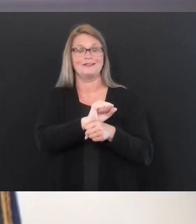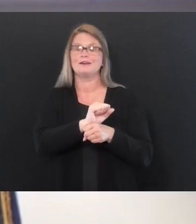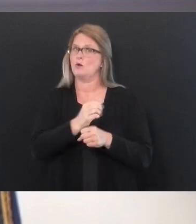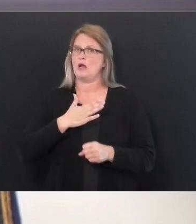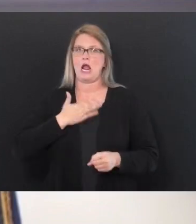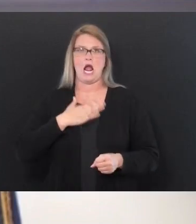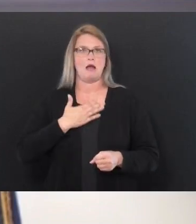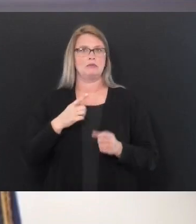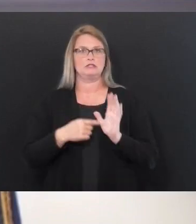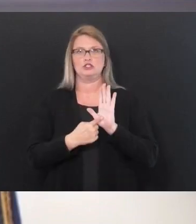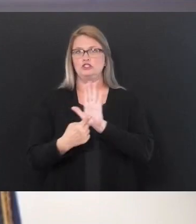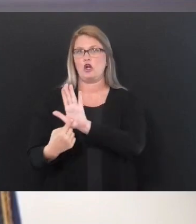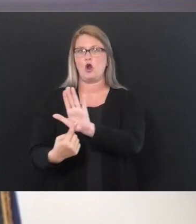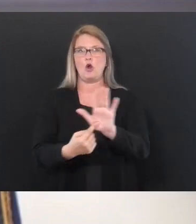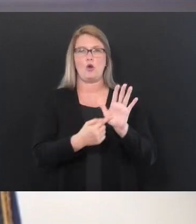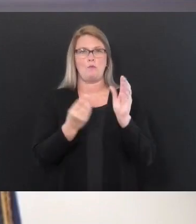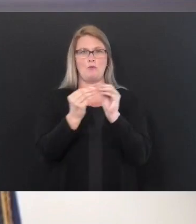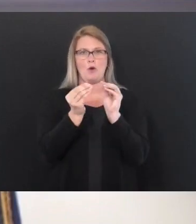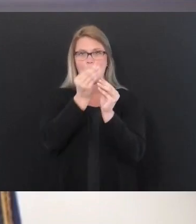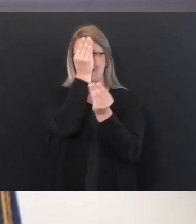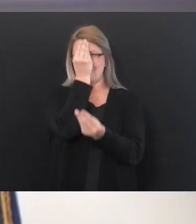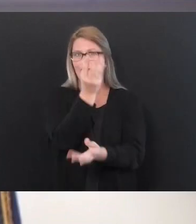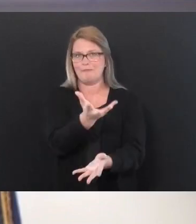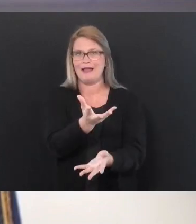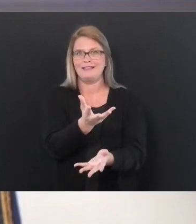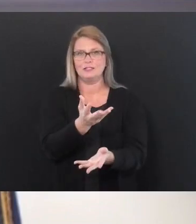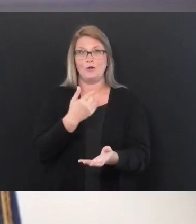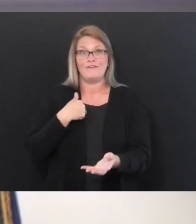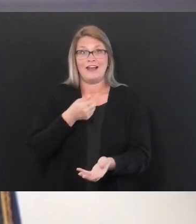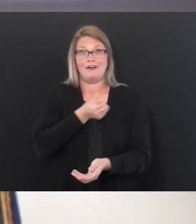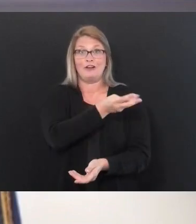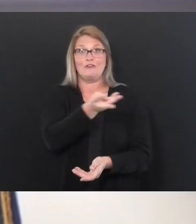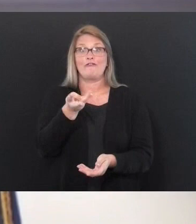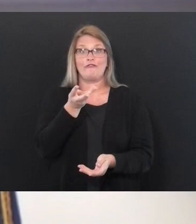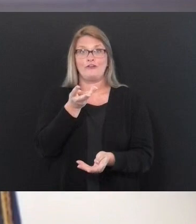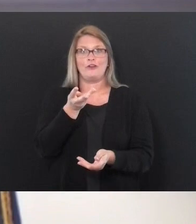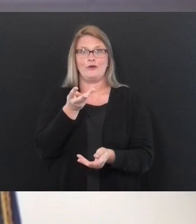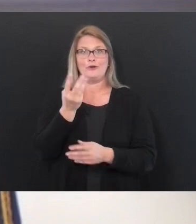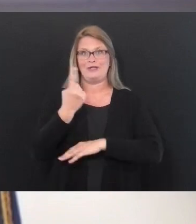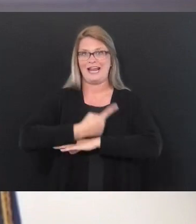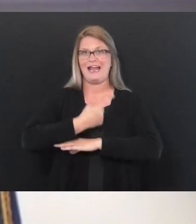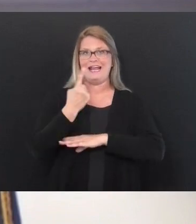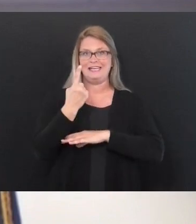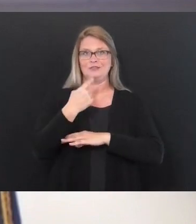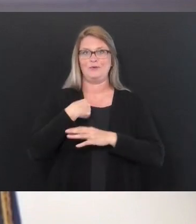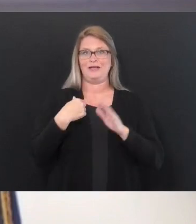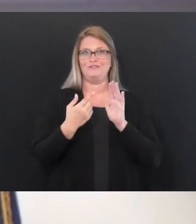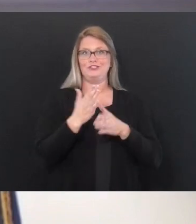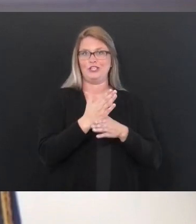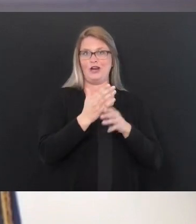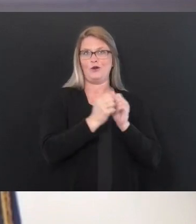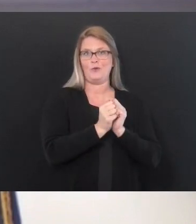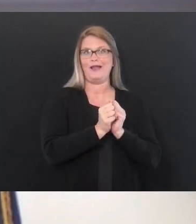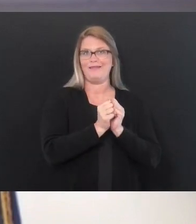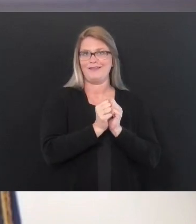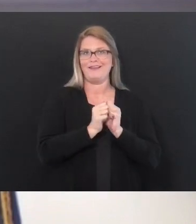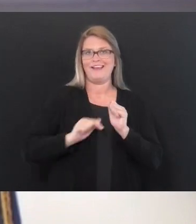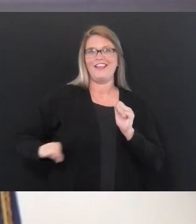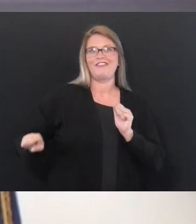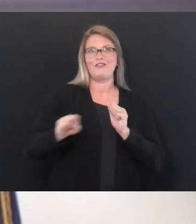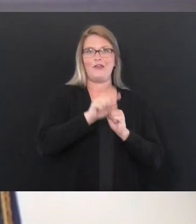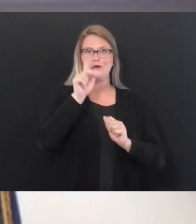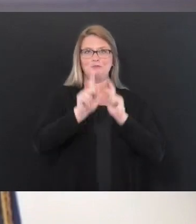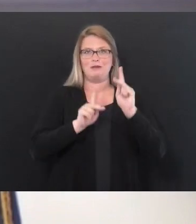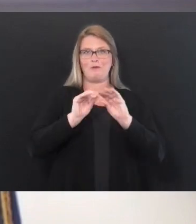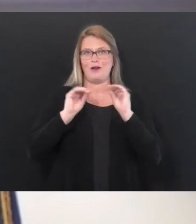to show in more detail. We had a couple of media outlets over the last couple of days that have done articles on the work we're